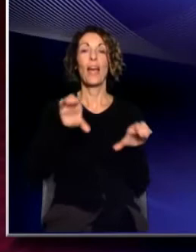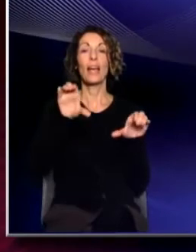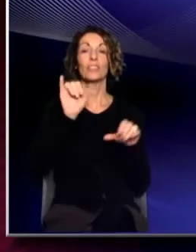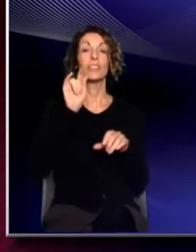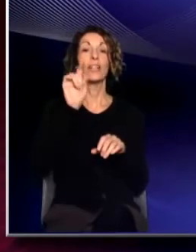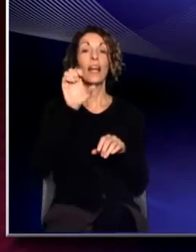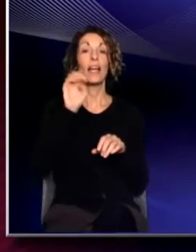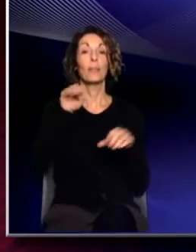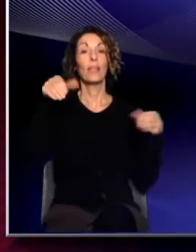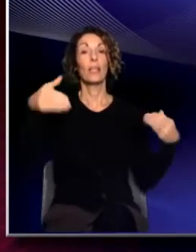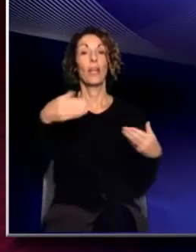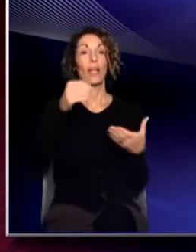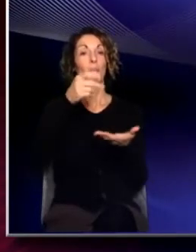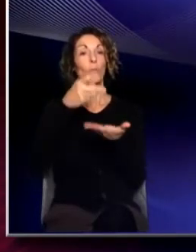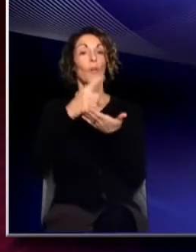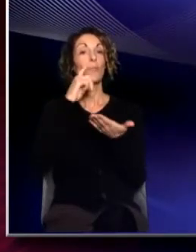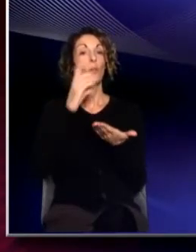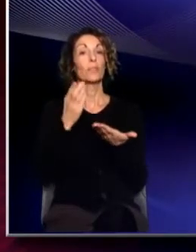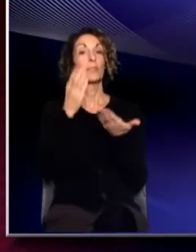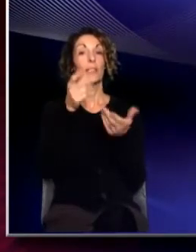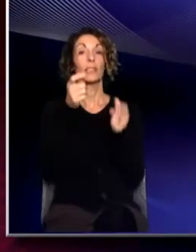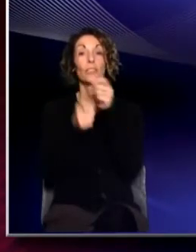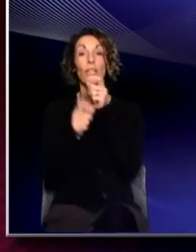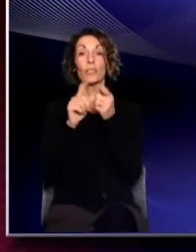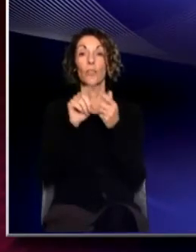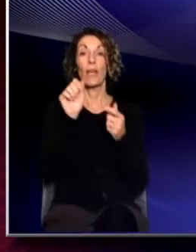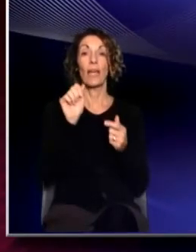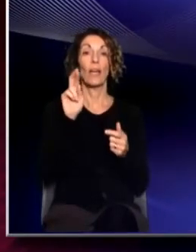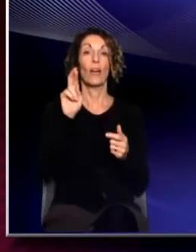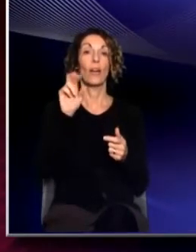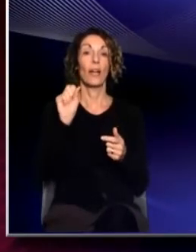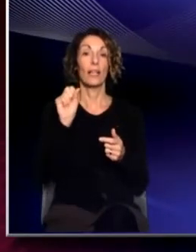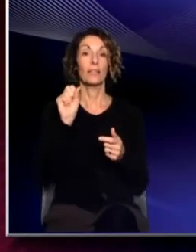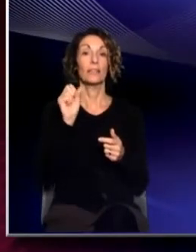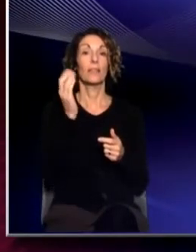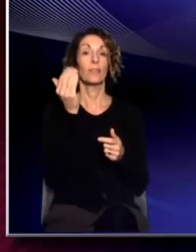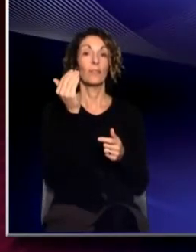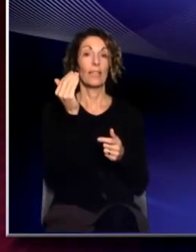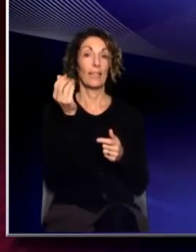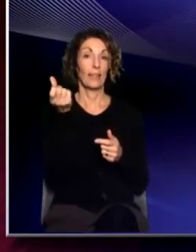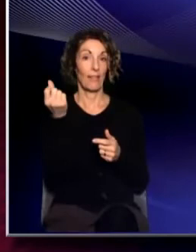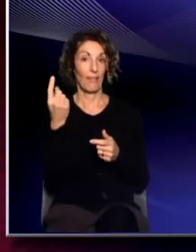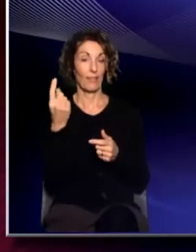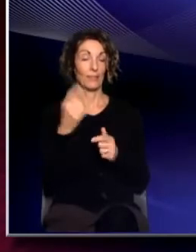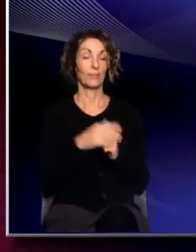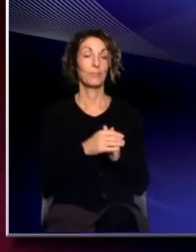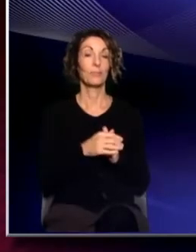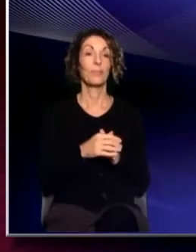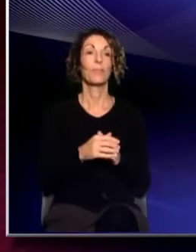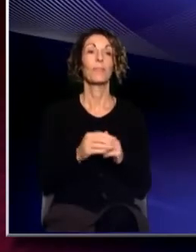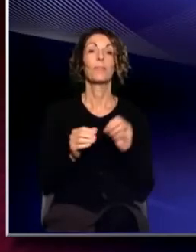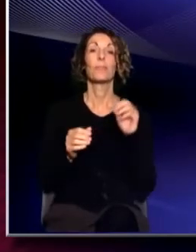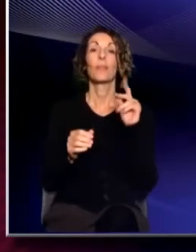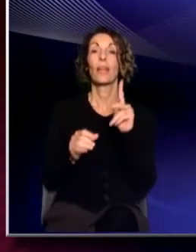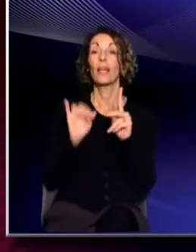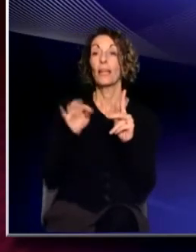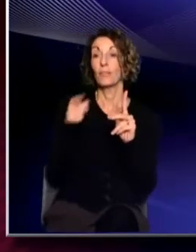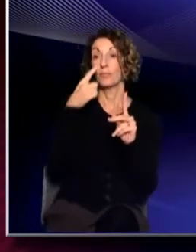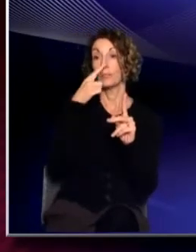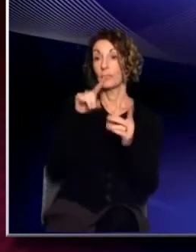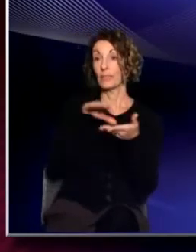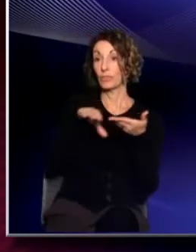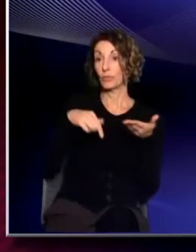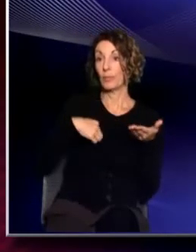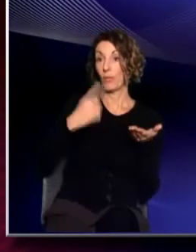approval of suggested changes to Arizona Revised Statute Title 15, Chapter 11. Okay, and if you all will please excuse me for